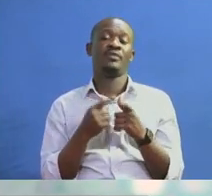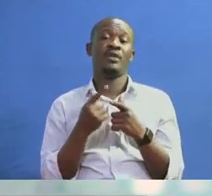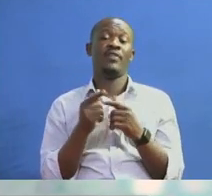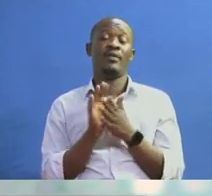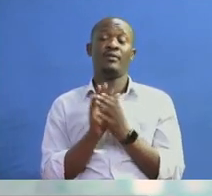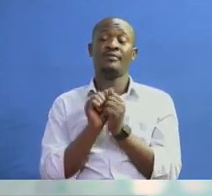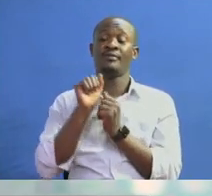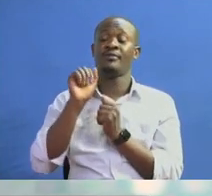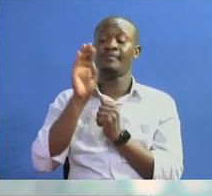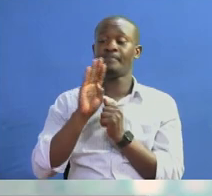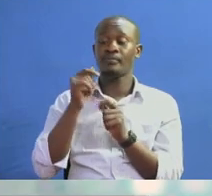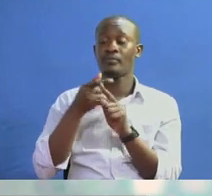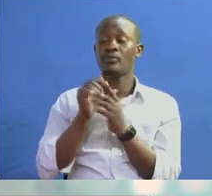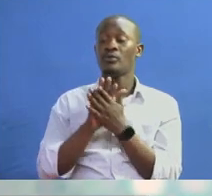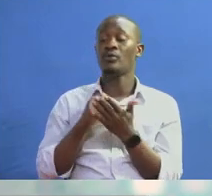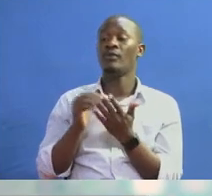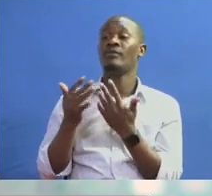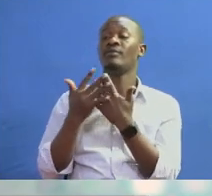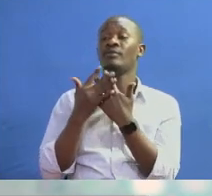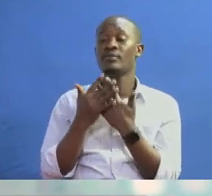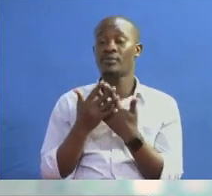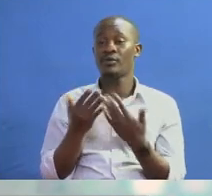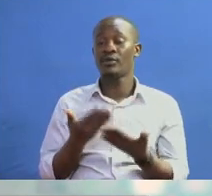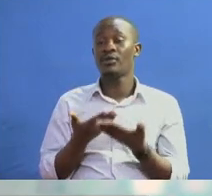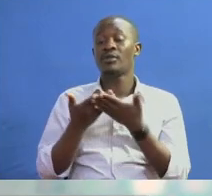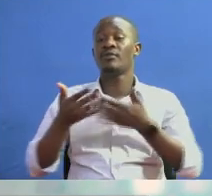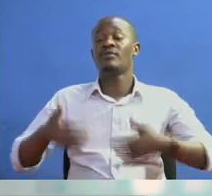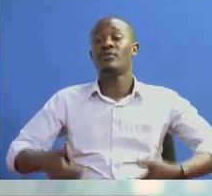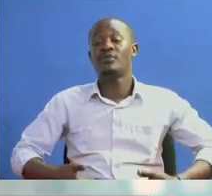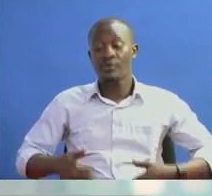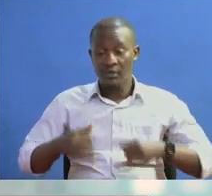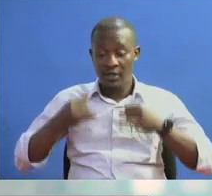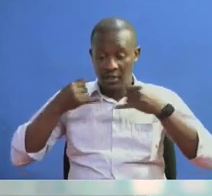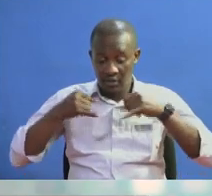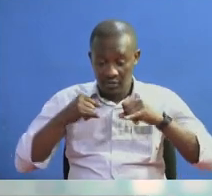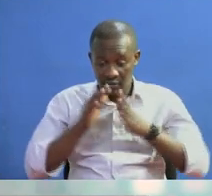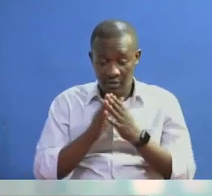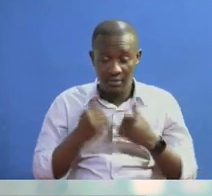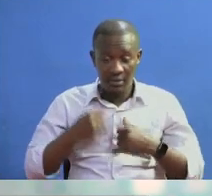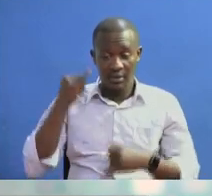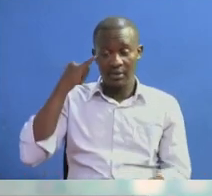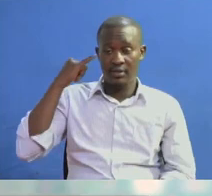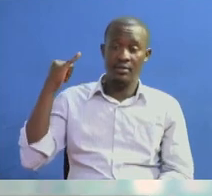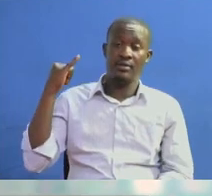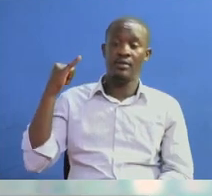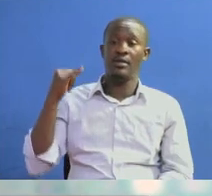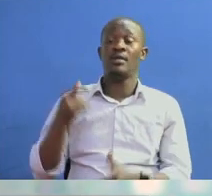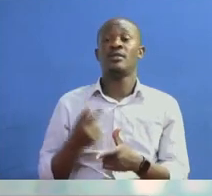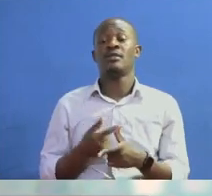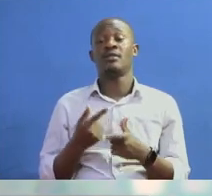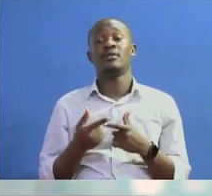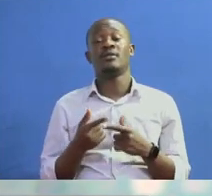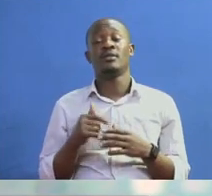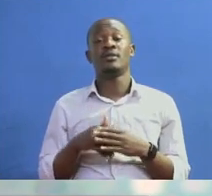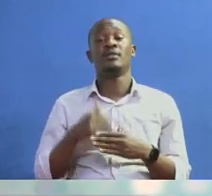15 billion from the prisons should be given to youth innovative ideas and projects. And then in